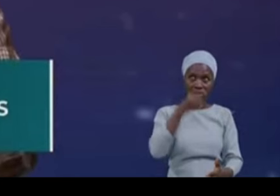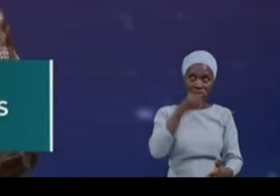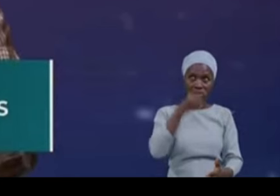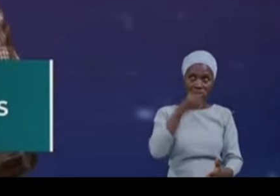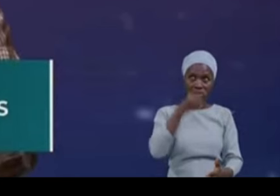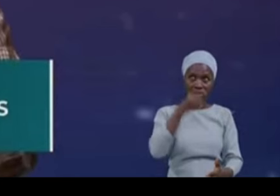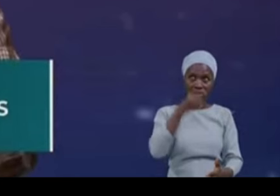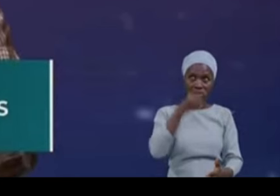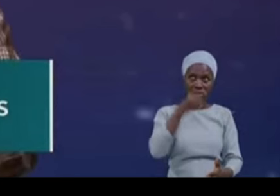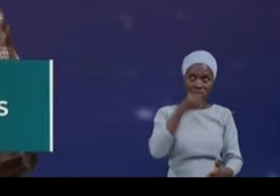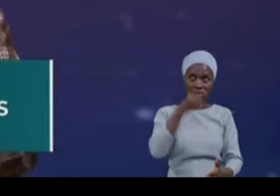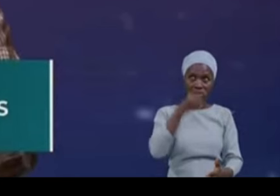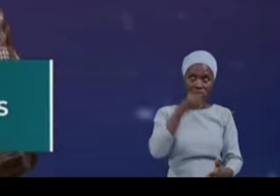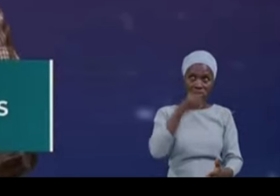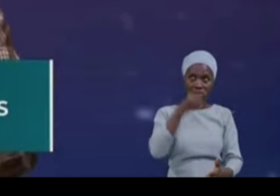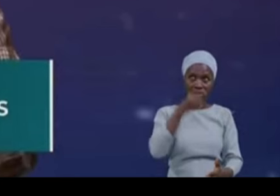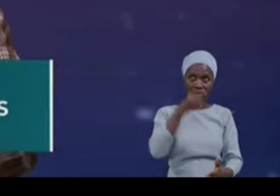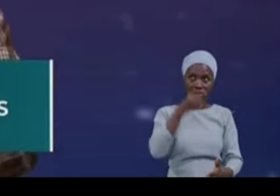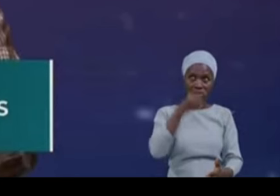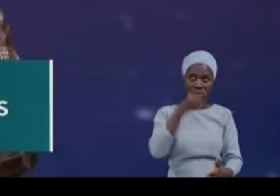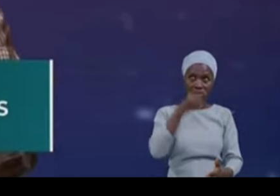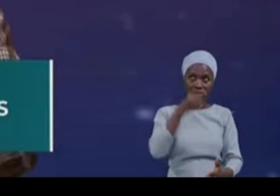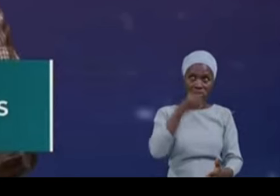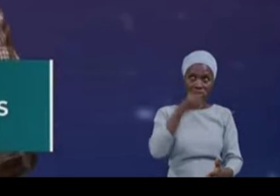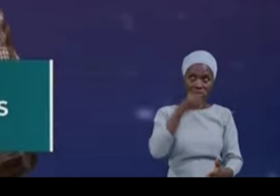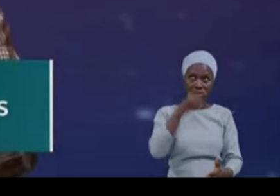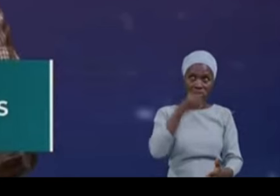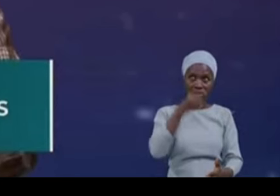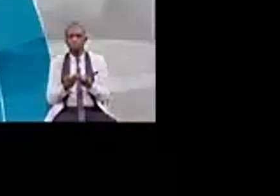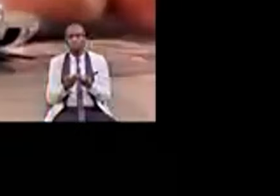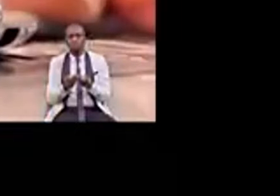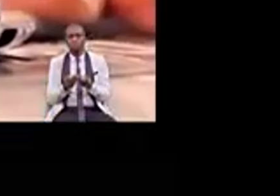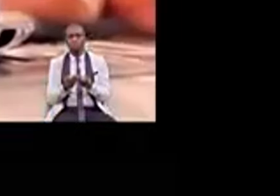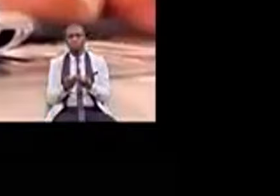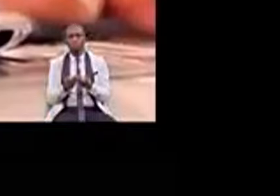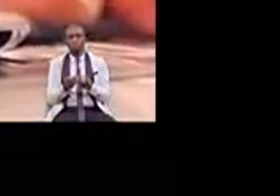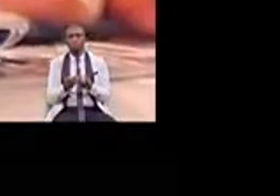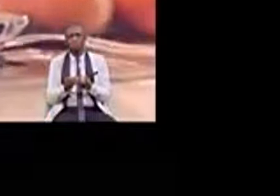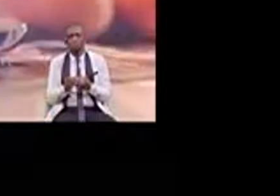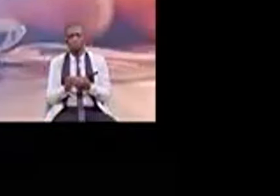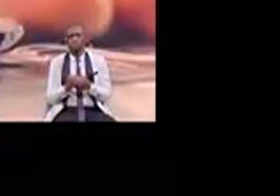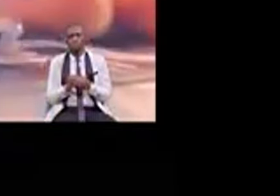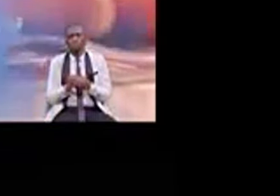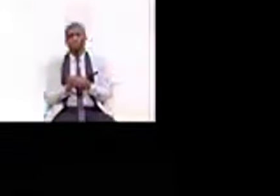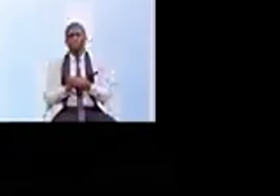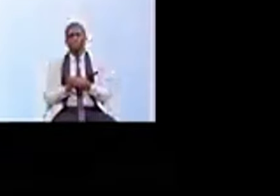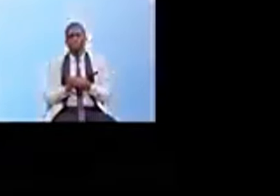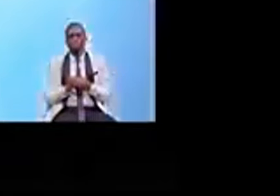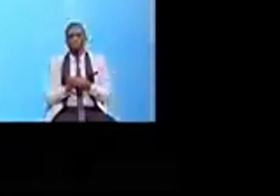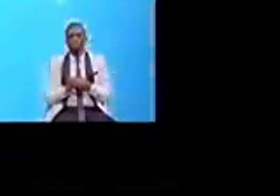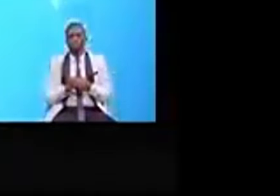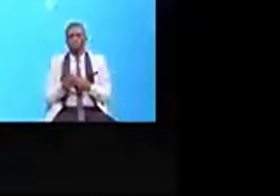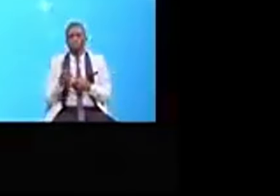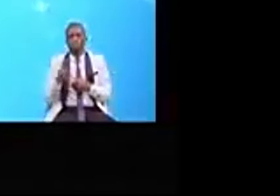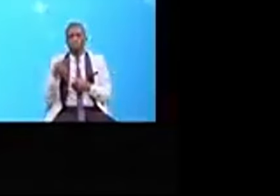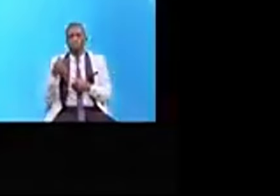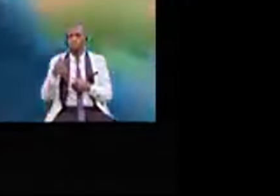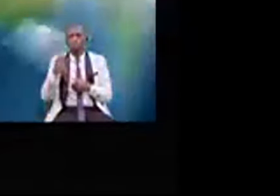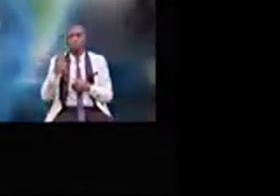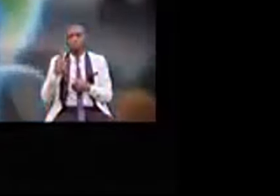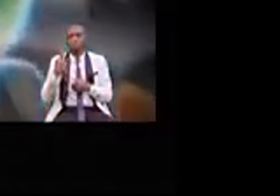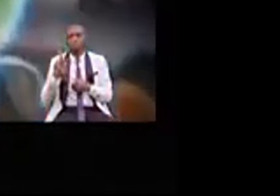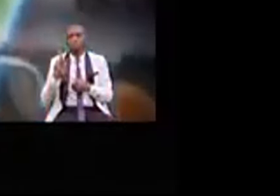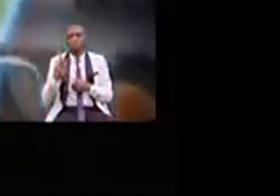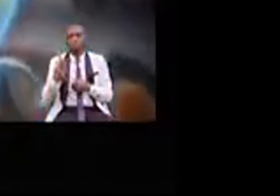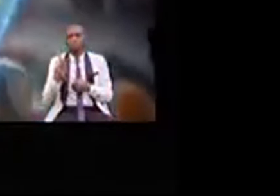lost that in Adam. Adam and Eve were created in the nature